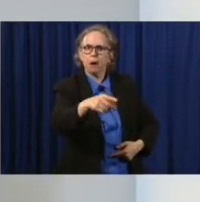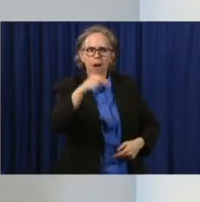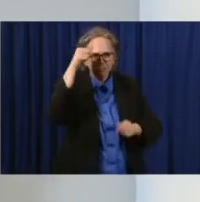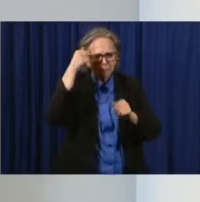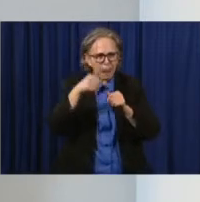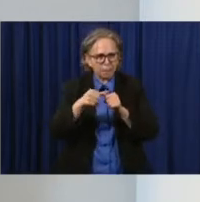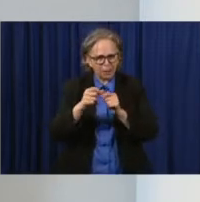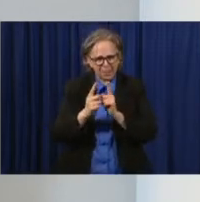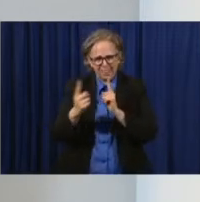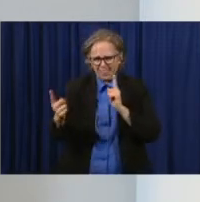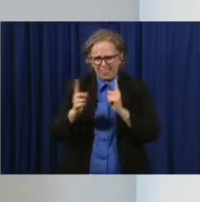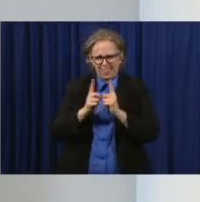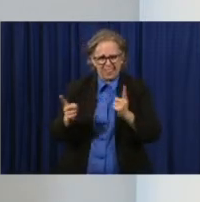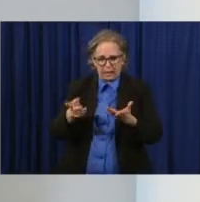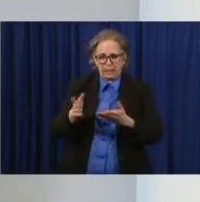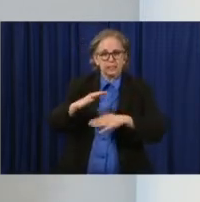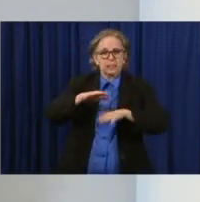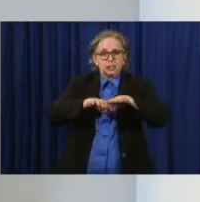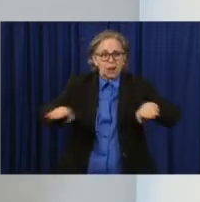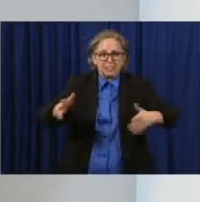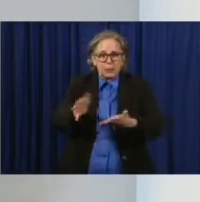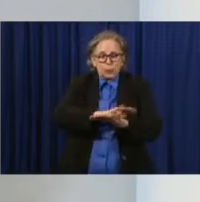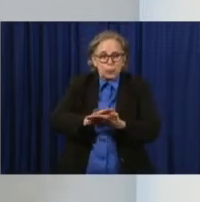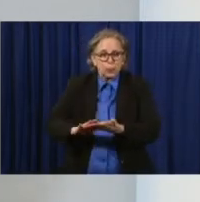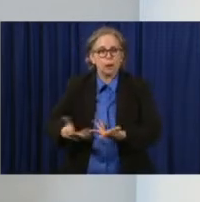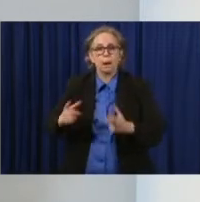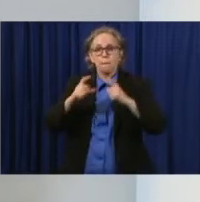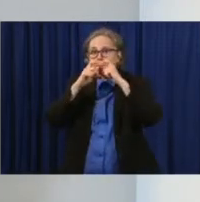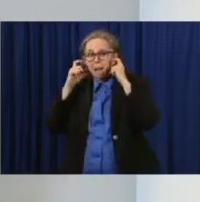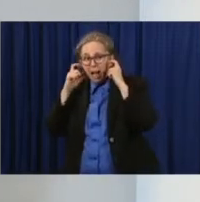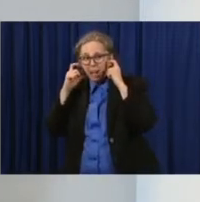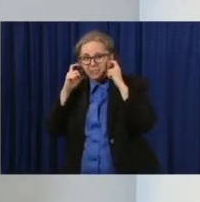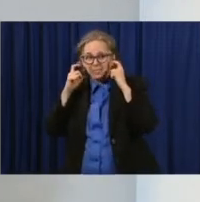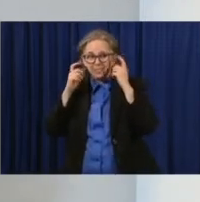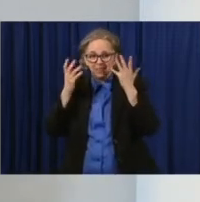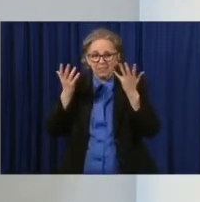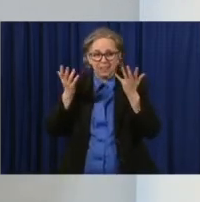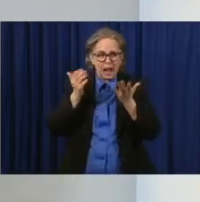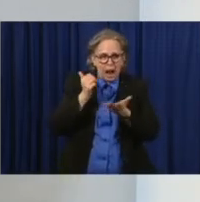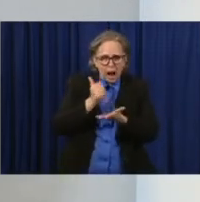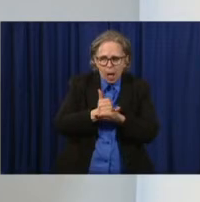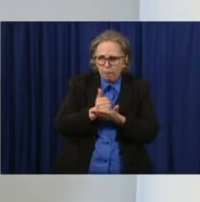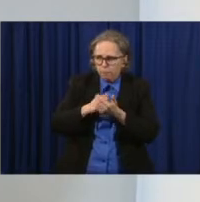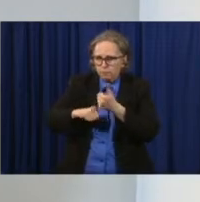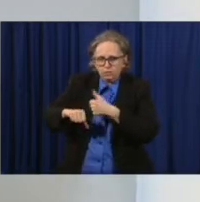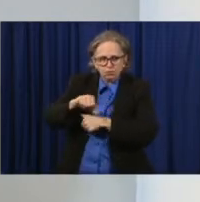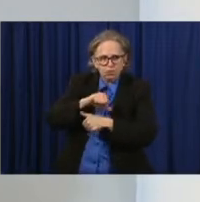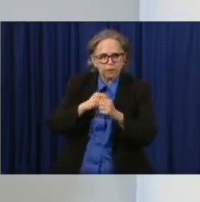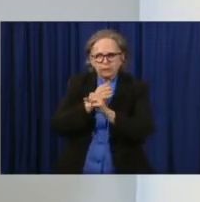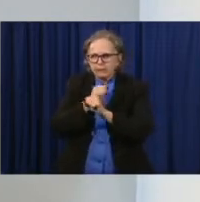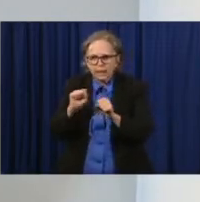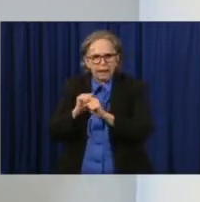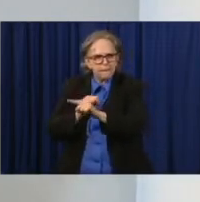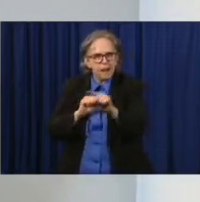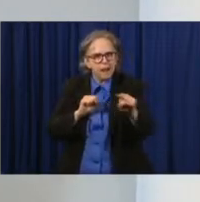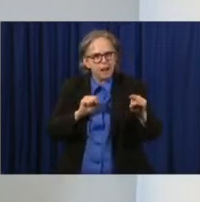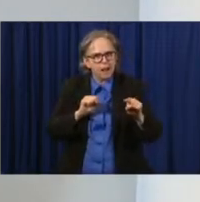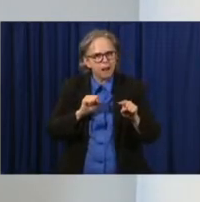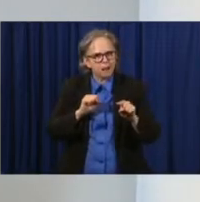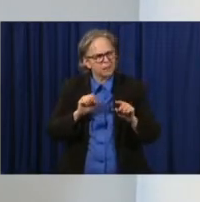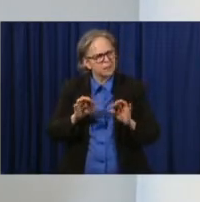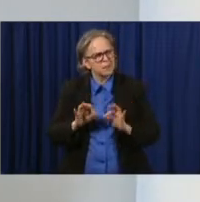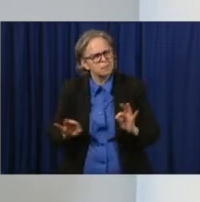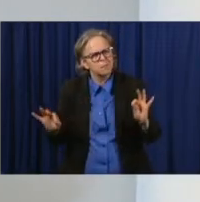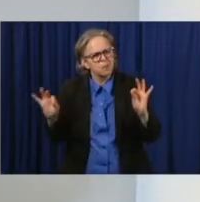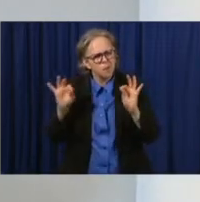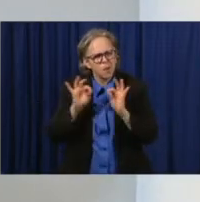things help us keep each other safe. It's important that we all make sure that no matter what we're doing, as